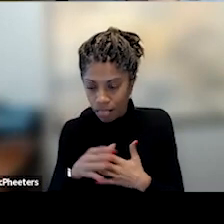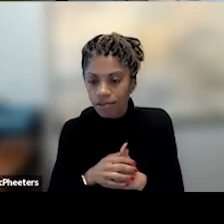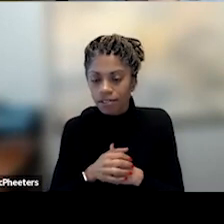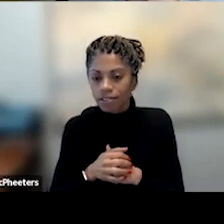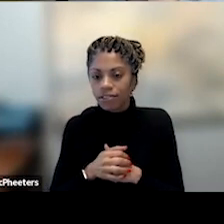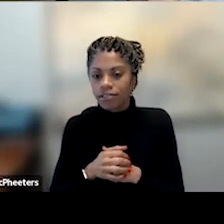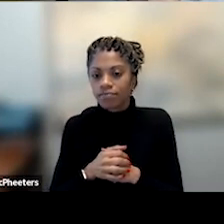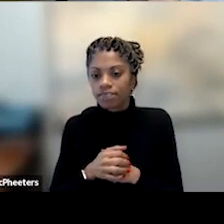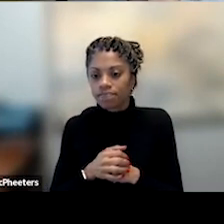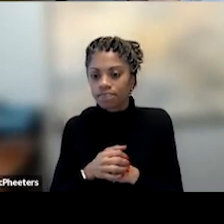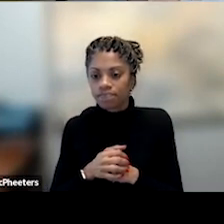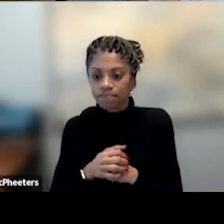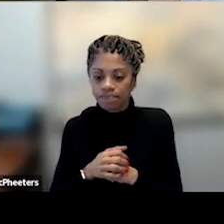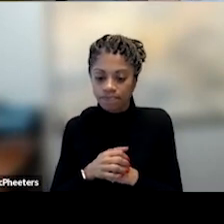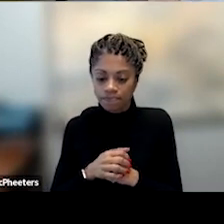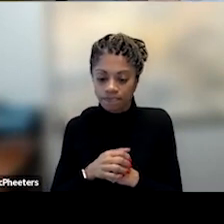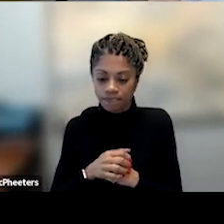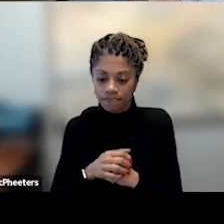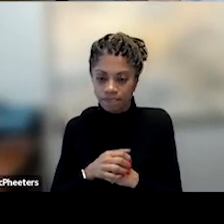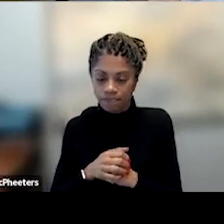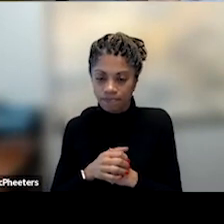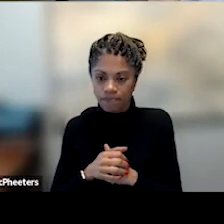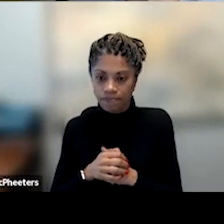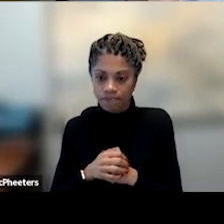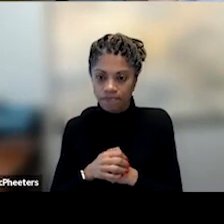planned. Next slide.